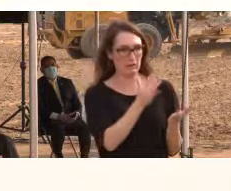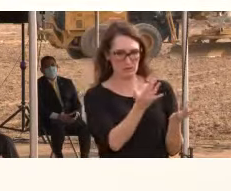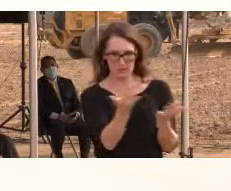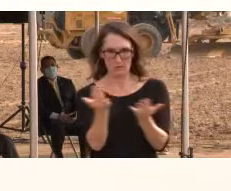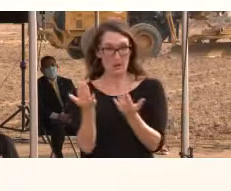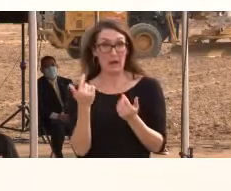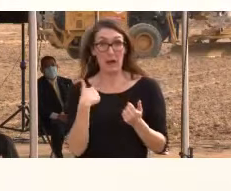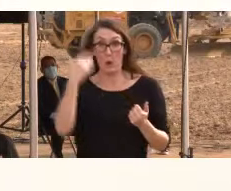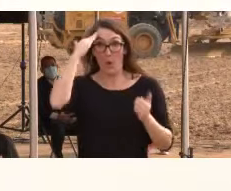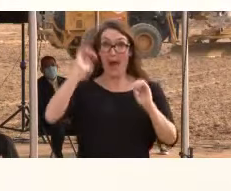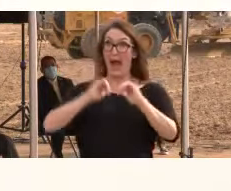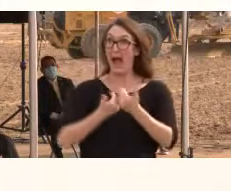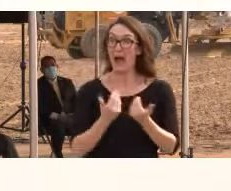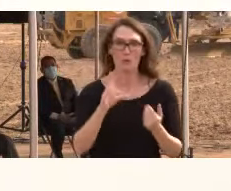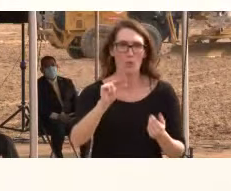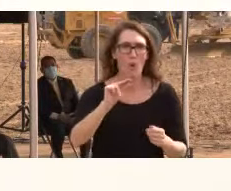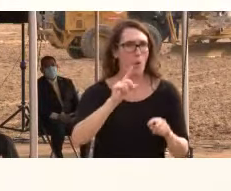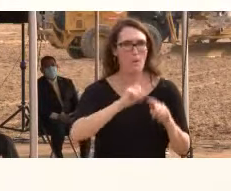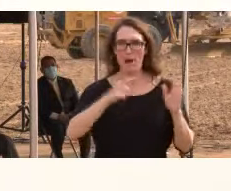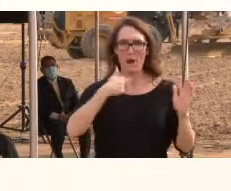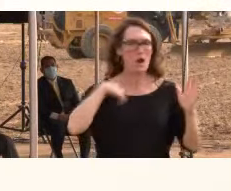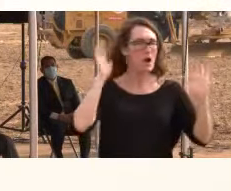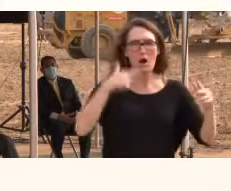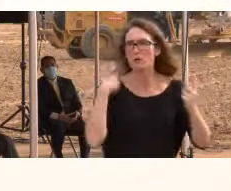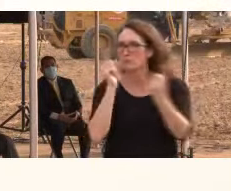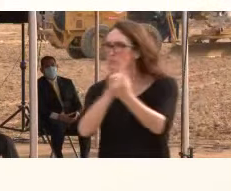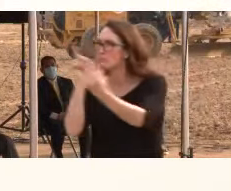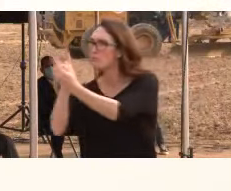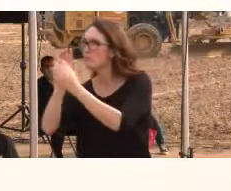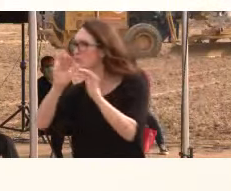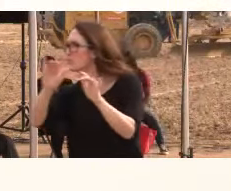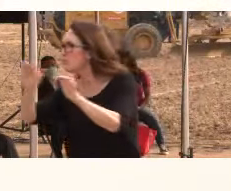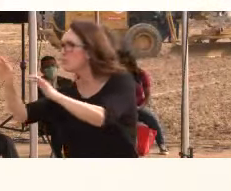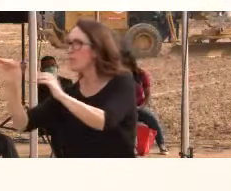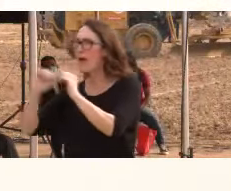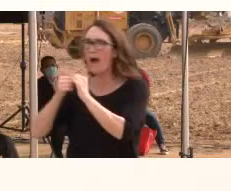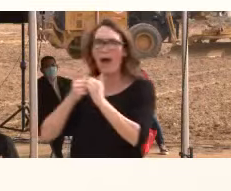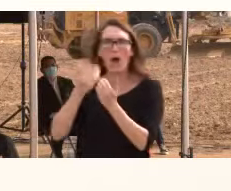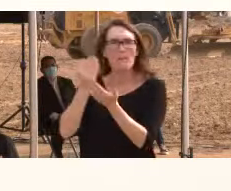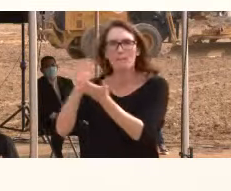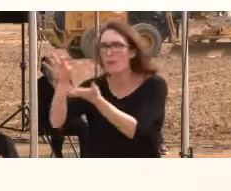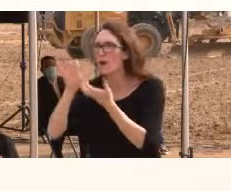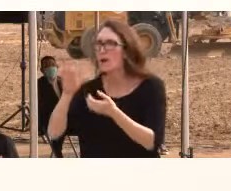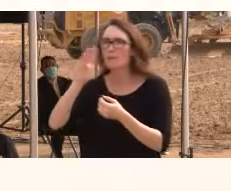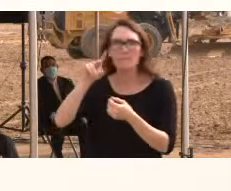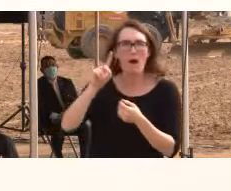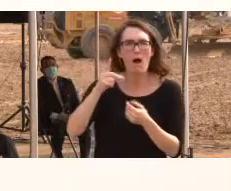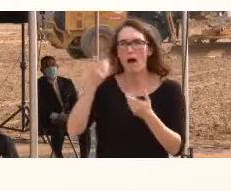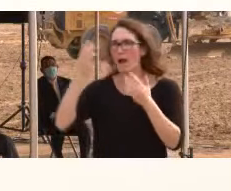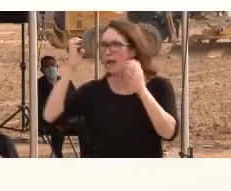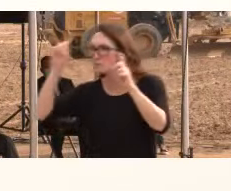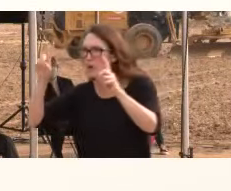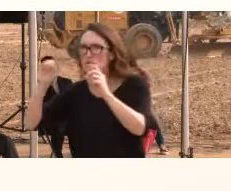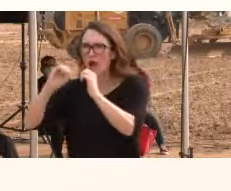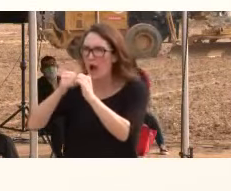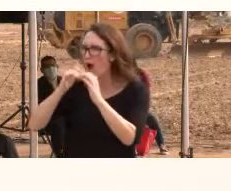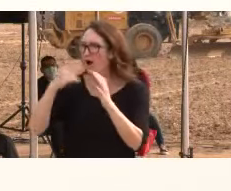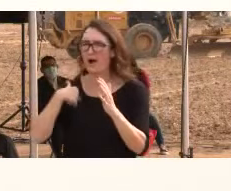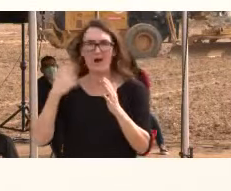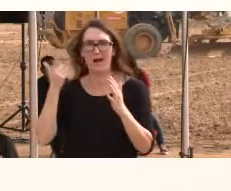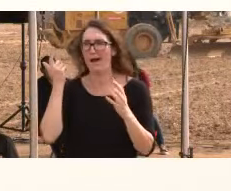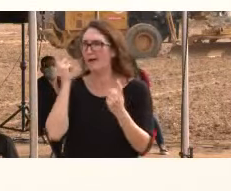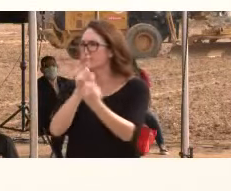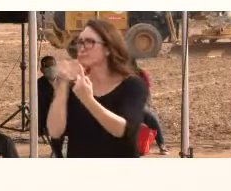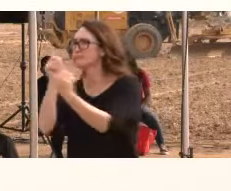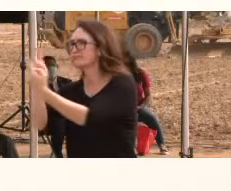to everybody that knew anything about higher education, about bond financing. I talked to